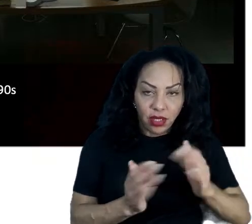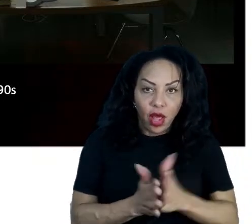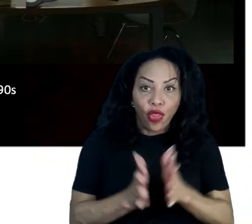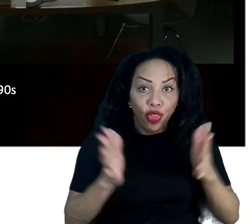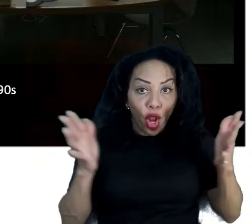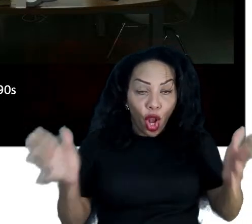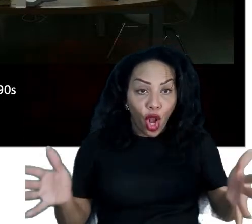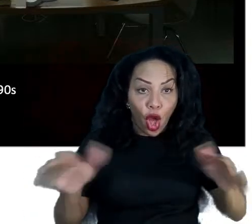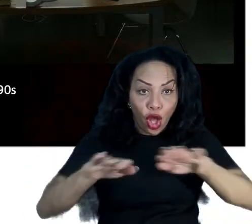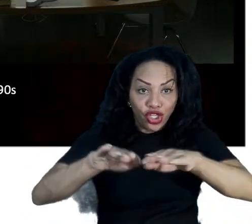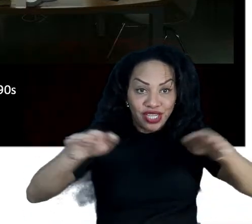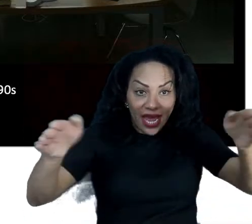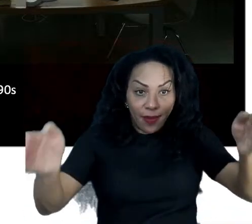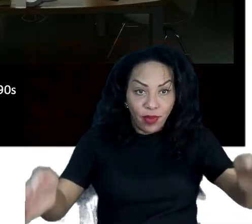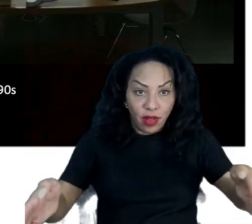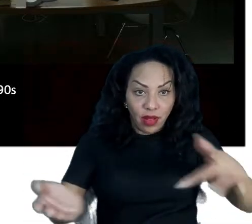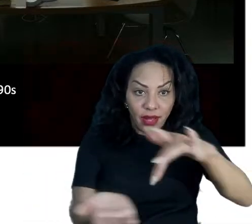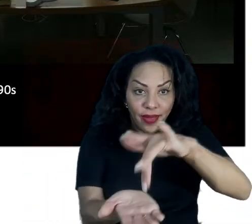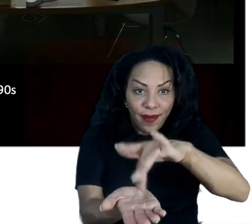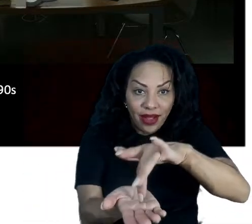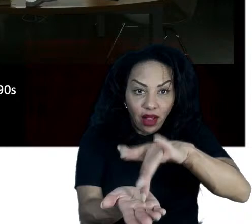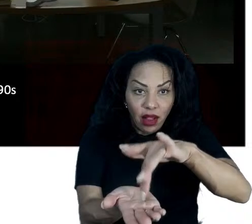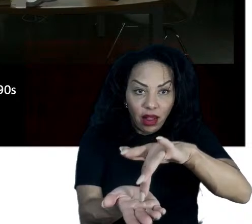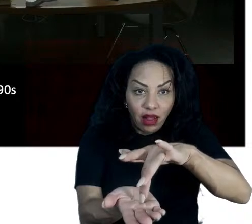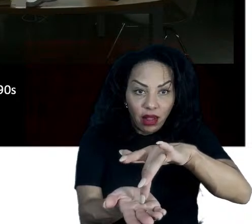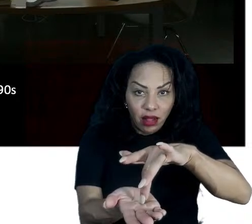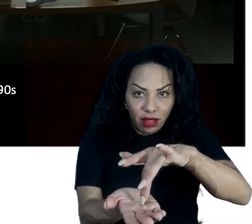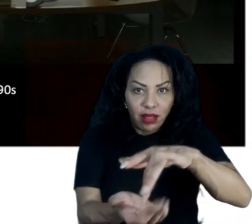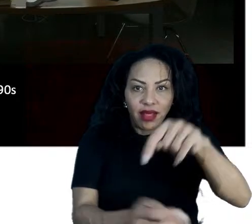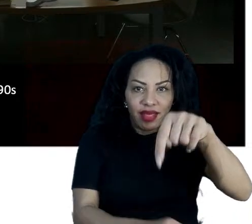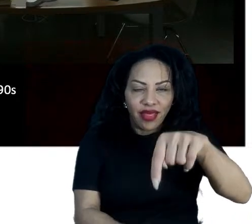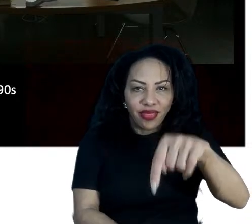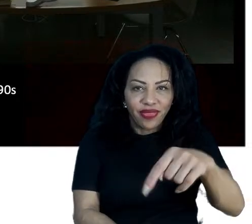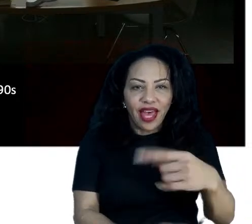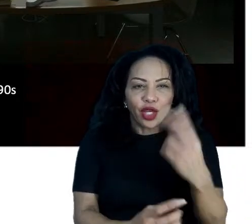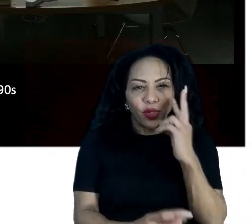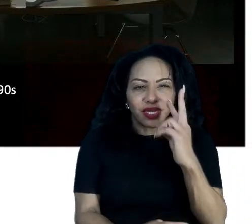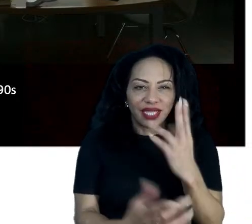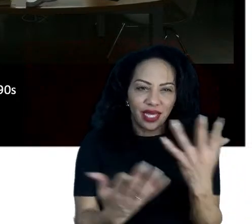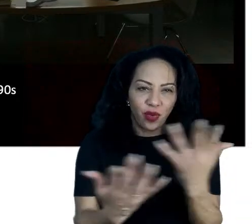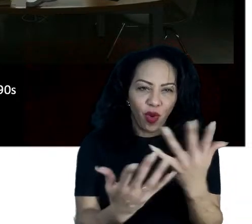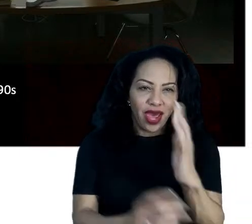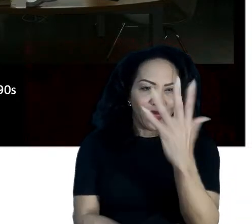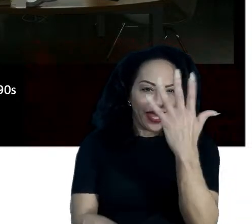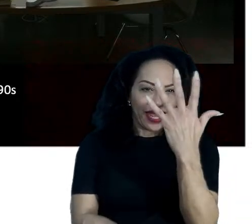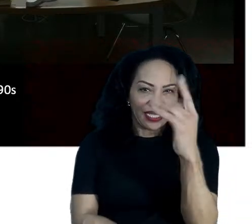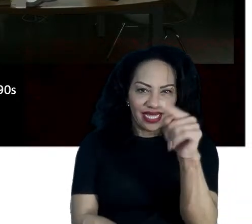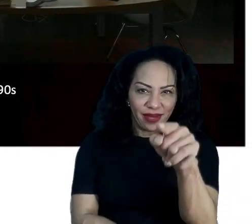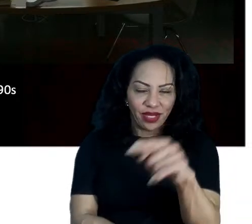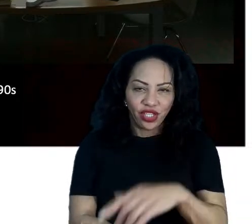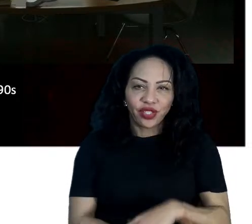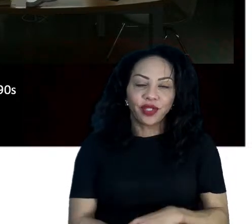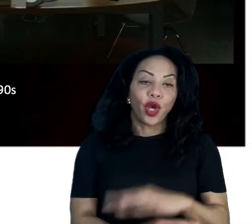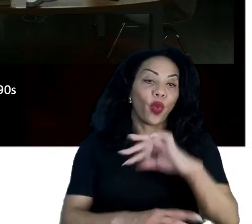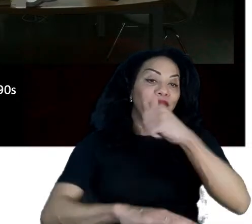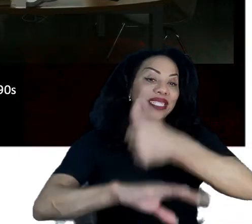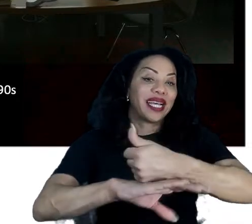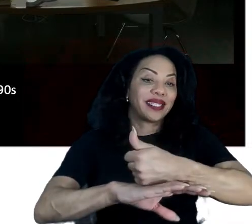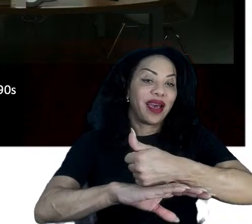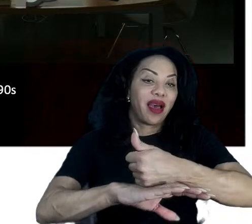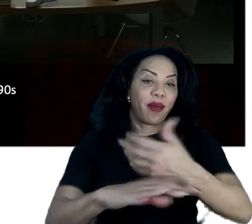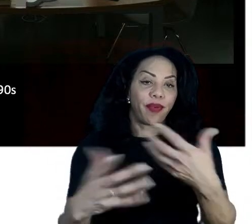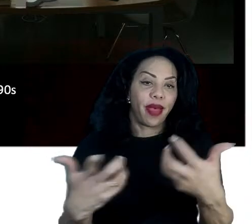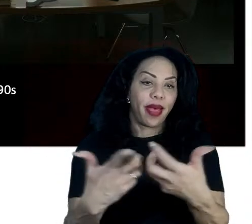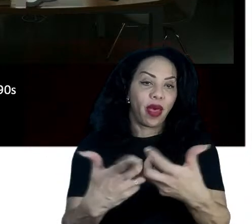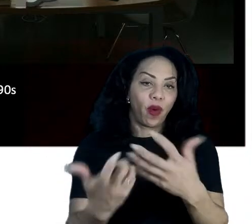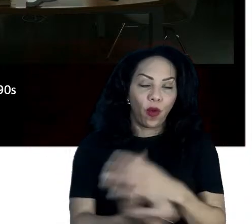is the table that you can see on the image. And so the way in which we set up the exhibition was that